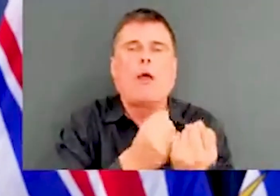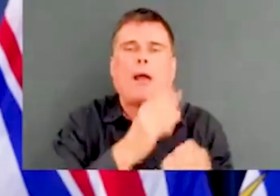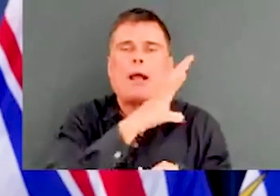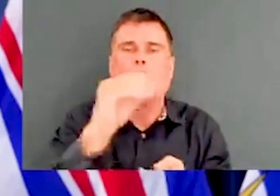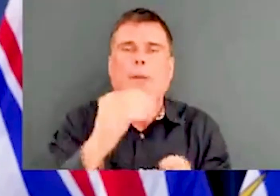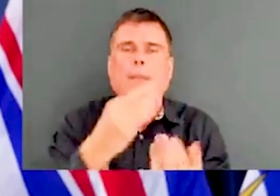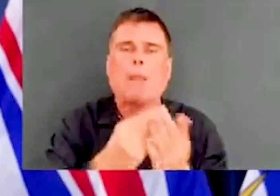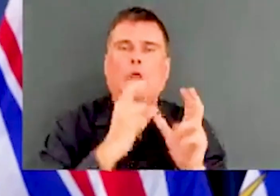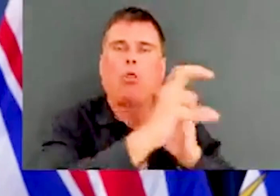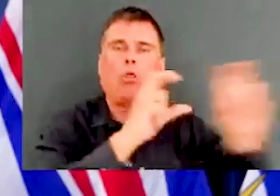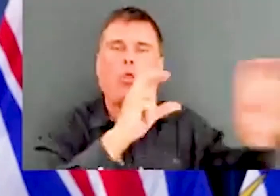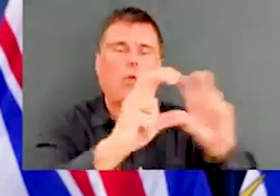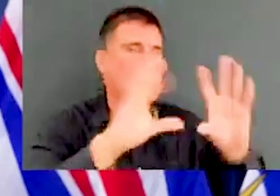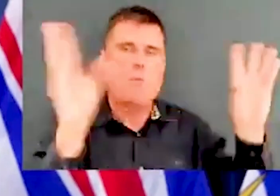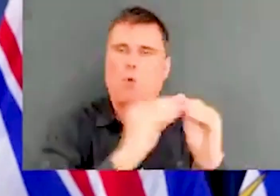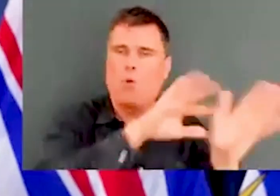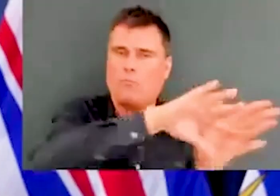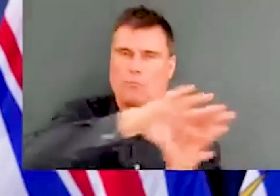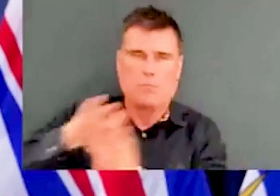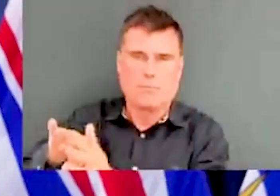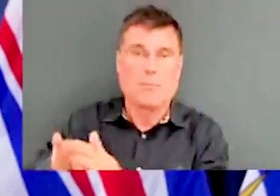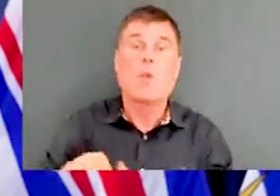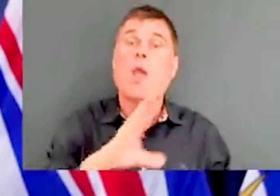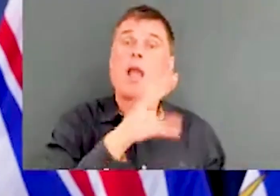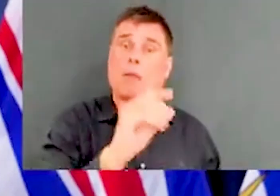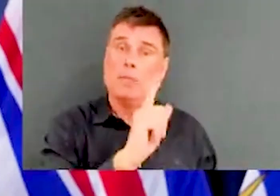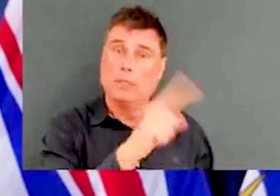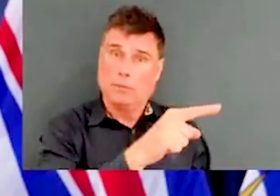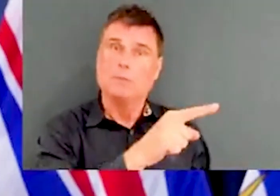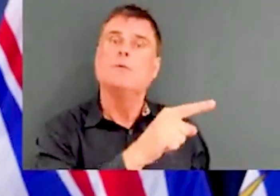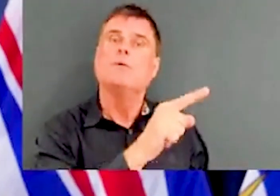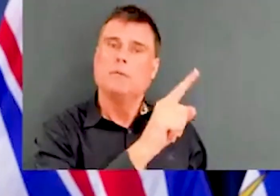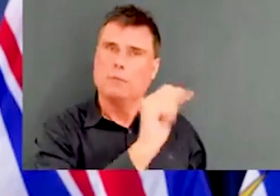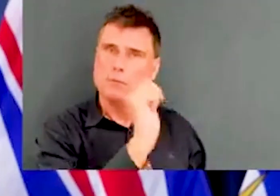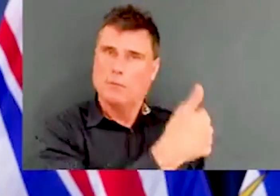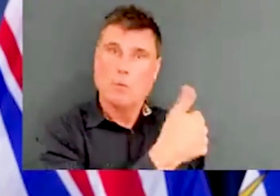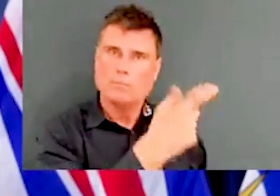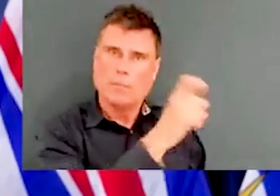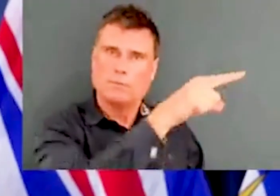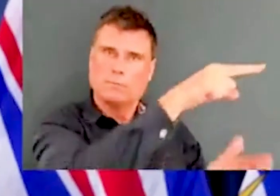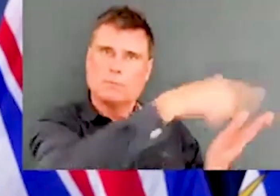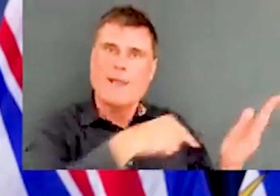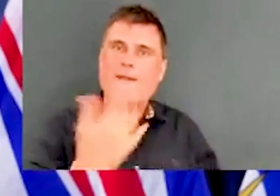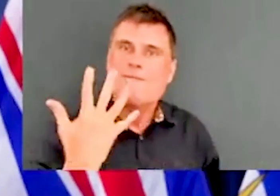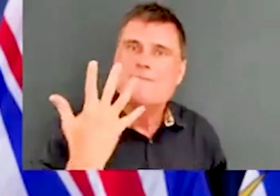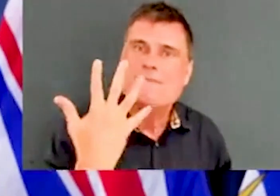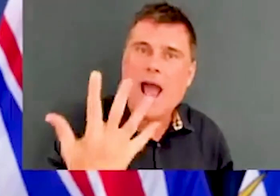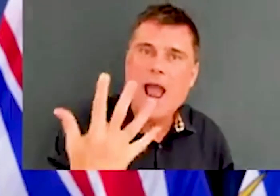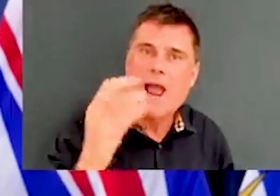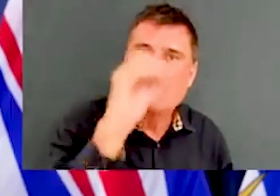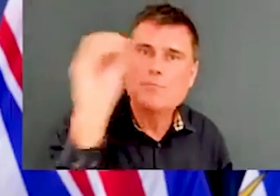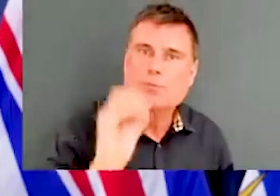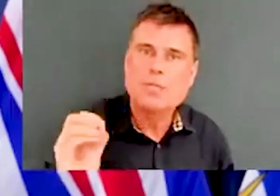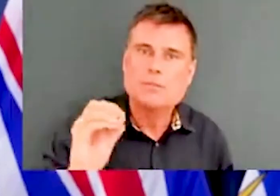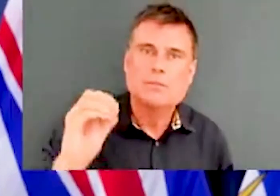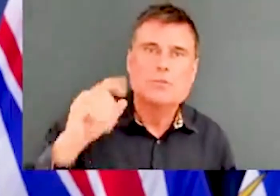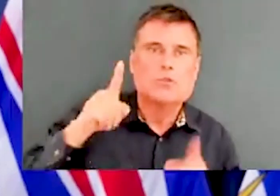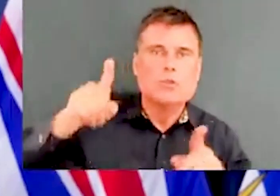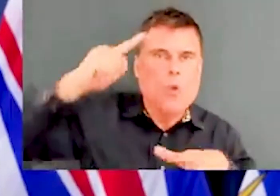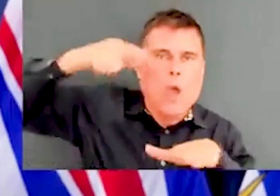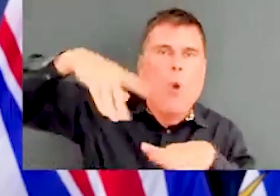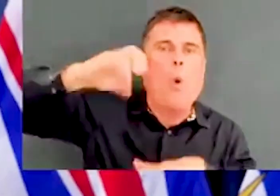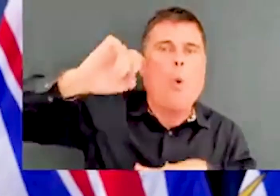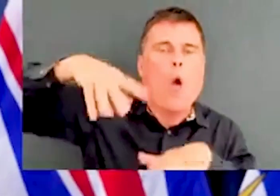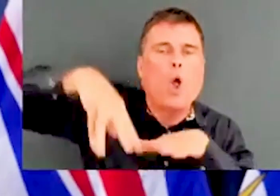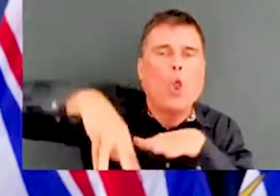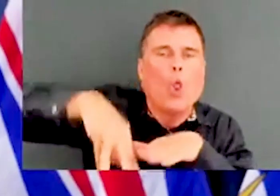capital recovery, and that's the time at which companies drill and complete a well, a significant increase